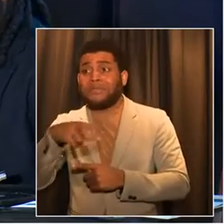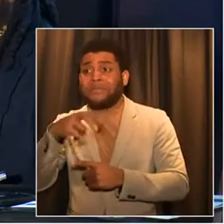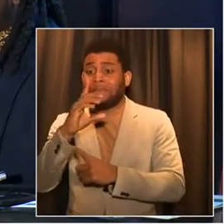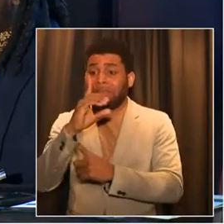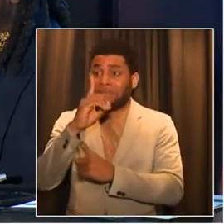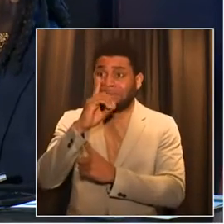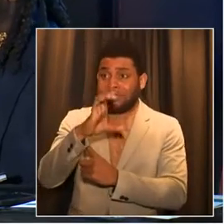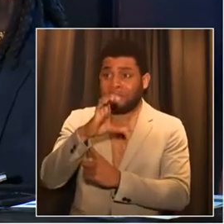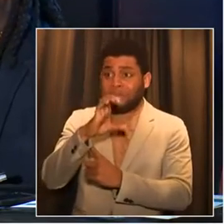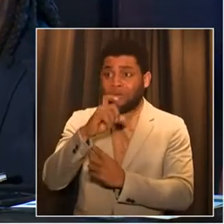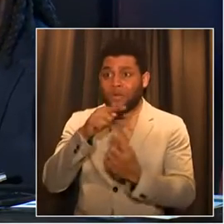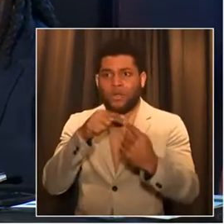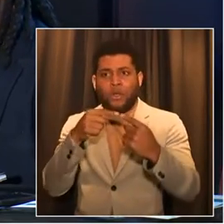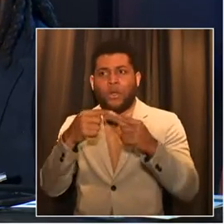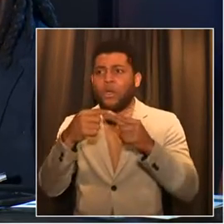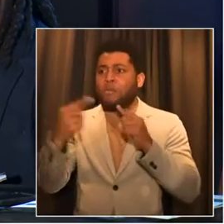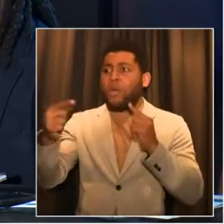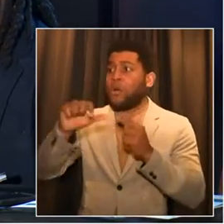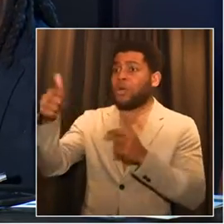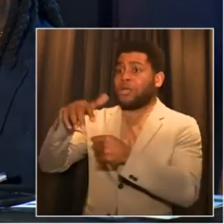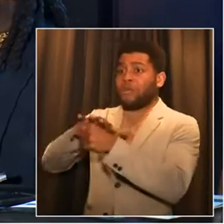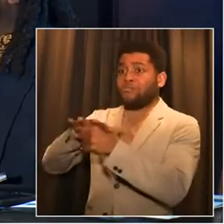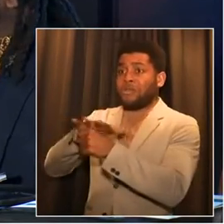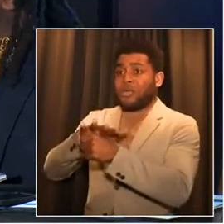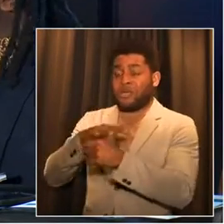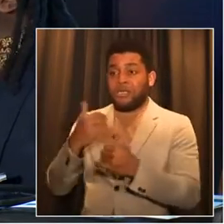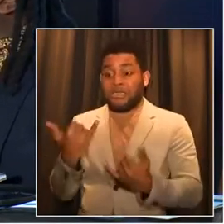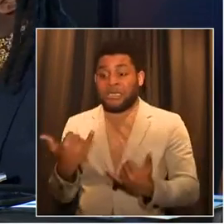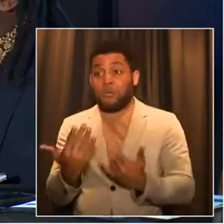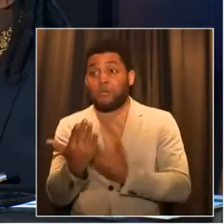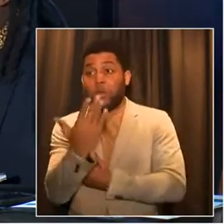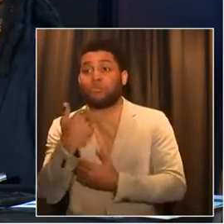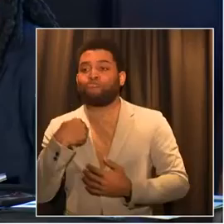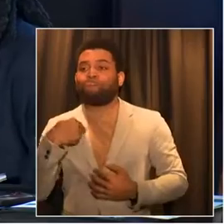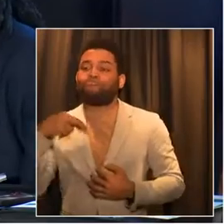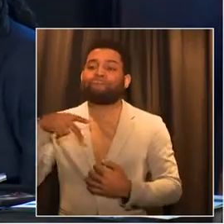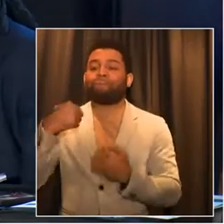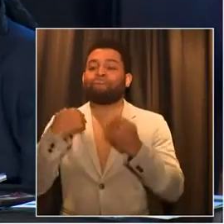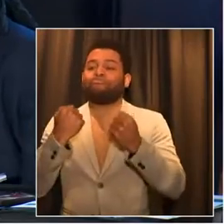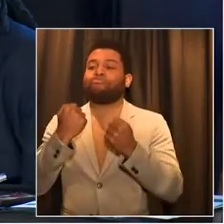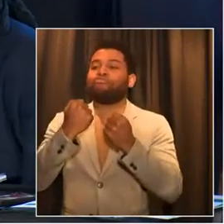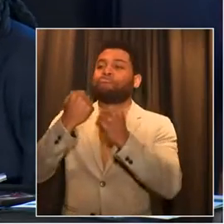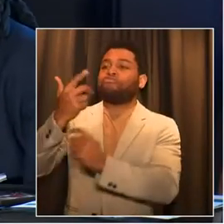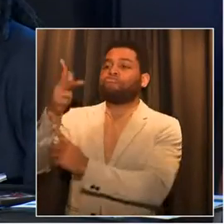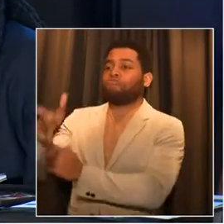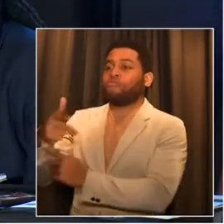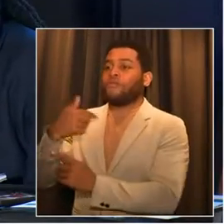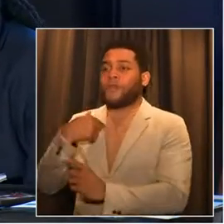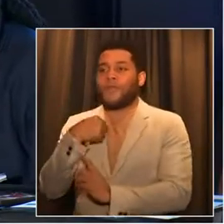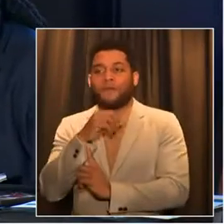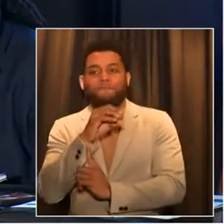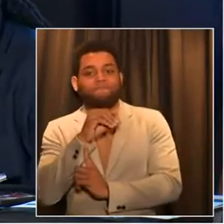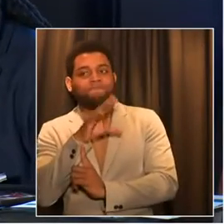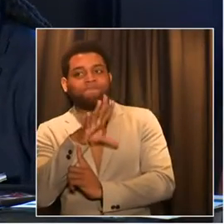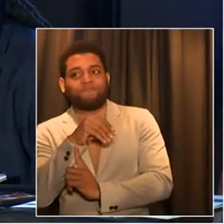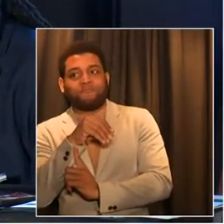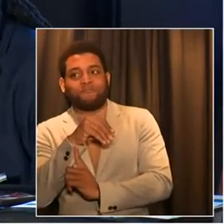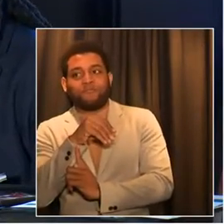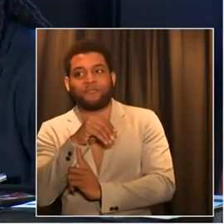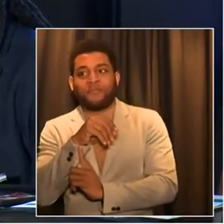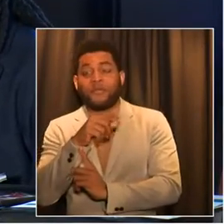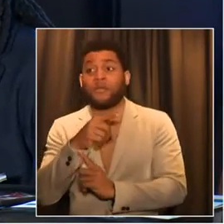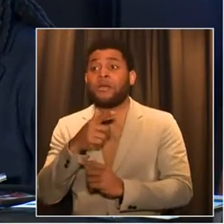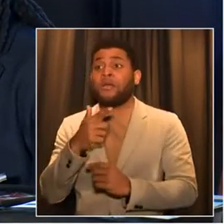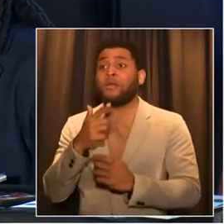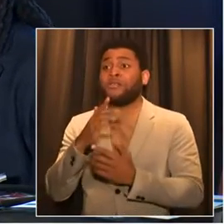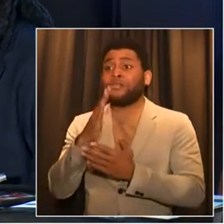I was walking in here this morning after parking my car, and I took a picture of this. You probably can't see it, but it's like a piece of artwork in the